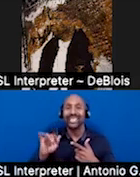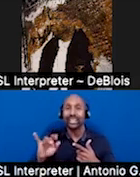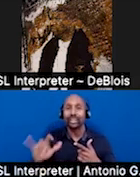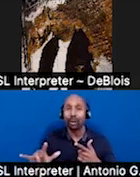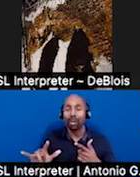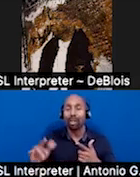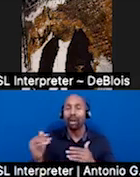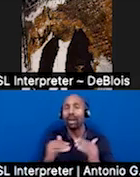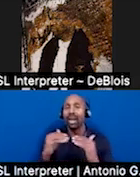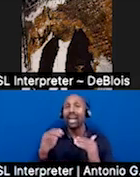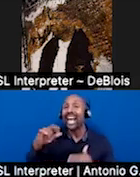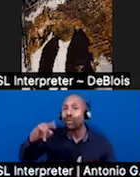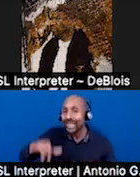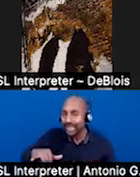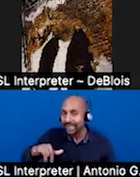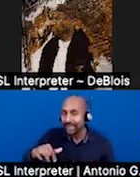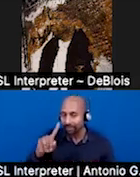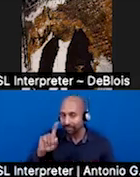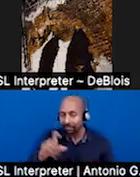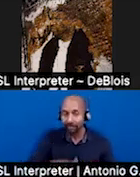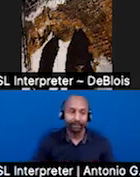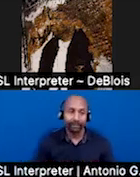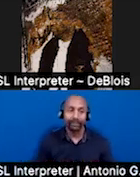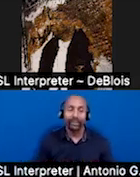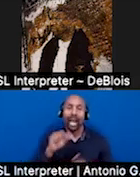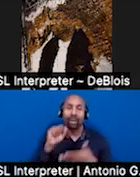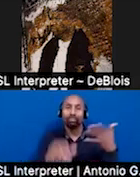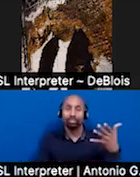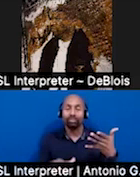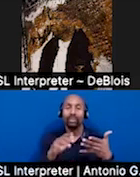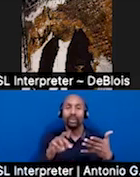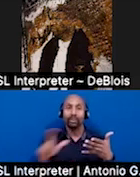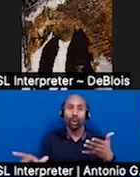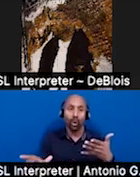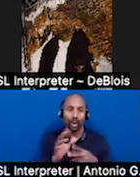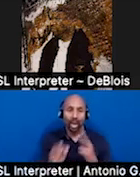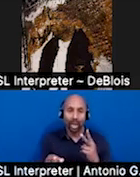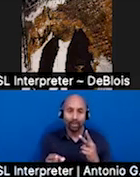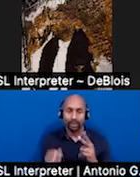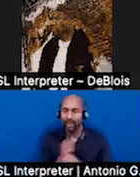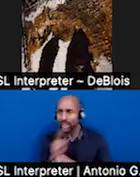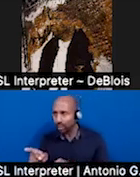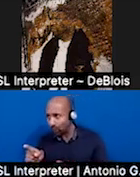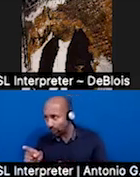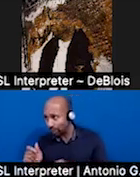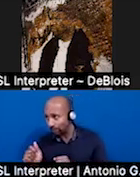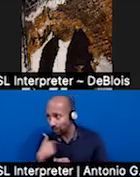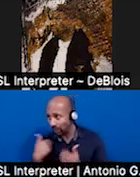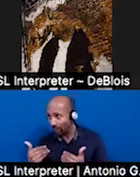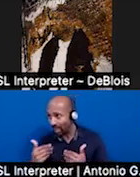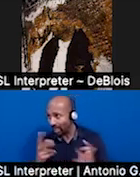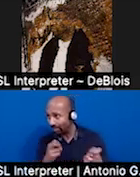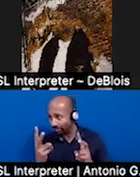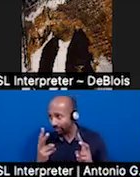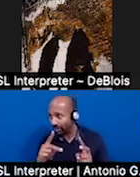and I'll just want to make sure that our producers are launching the poll. Unless I'm on deck to launch the poll, please